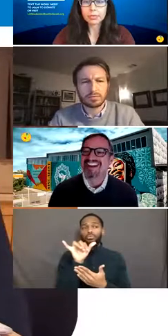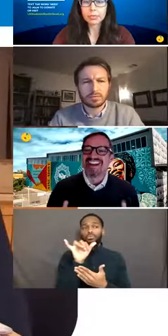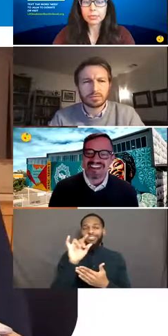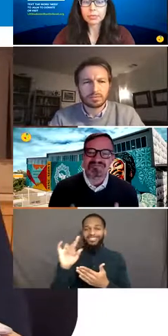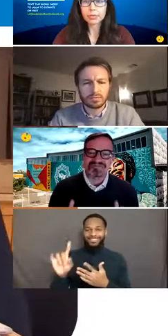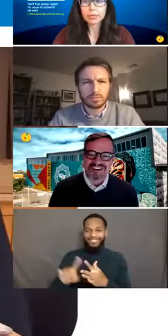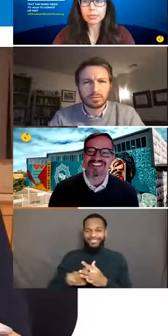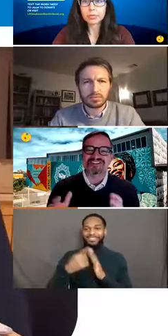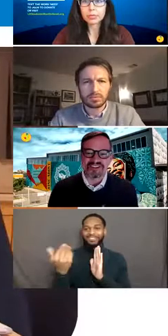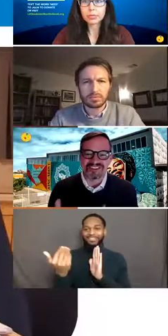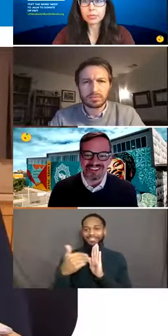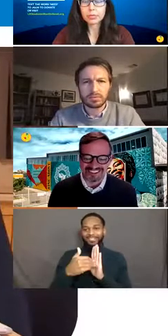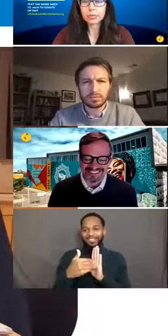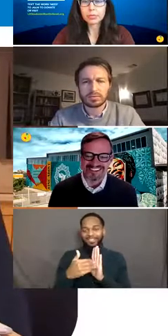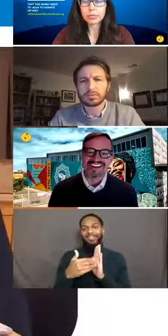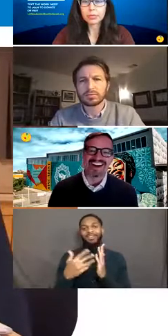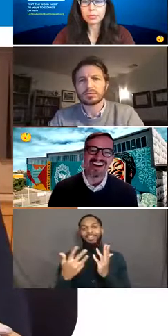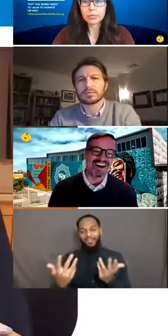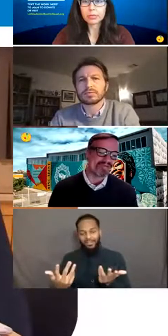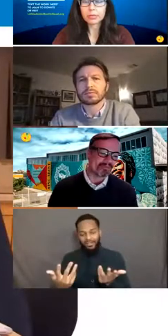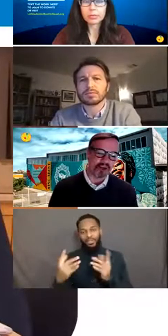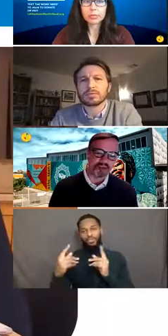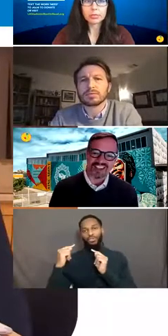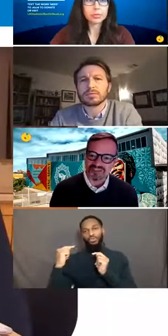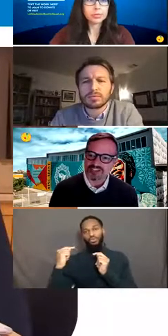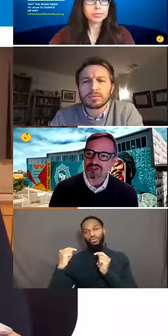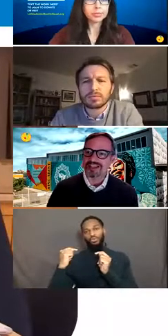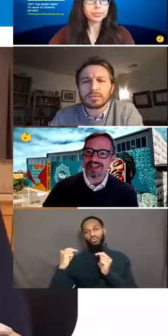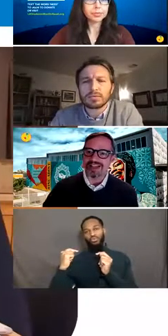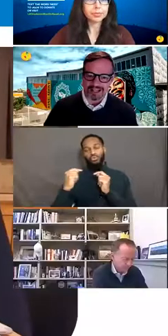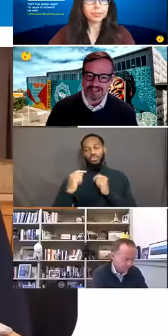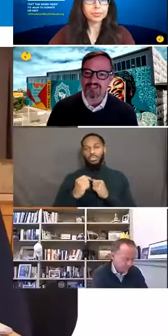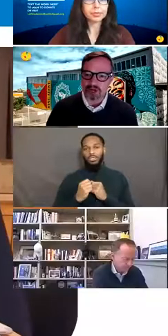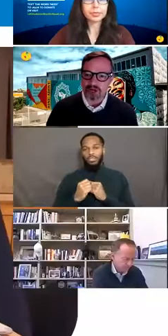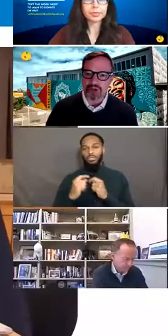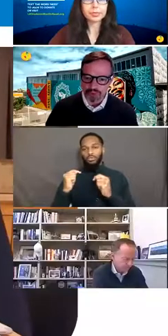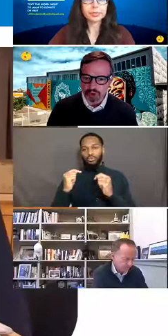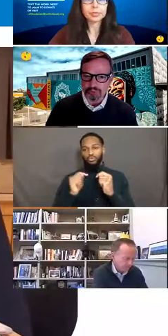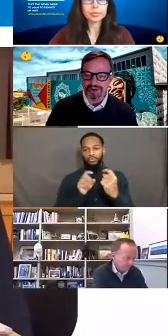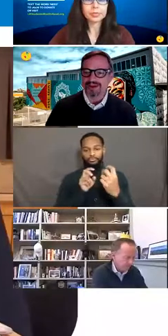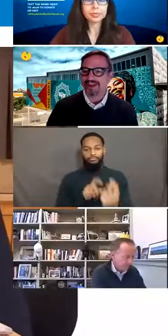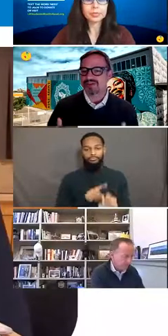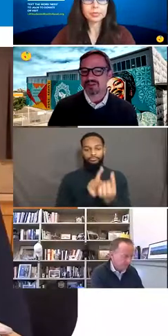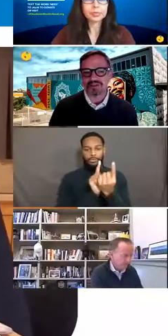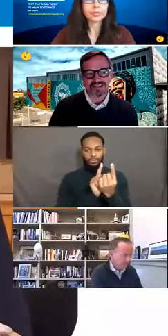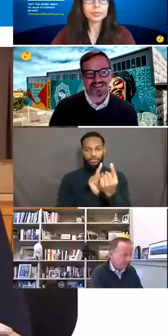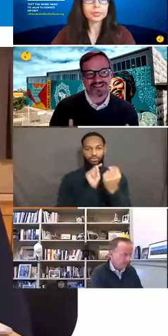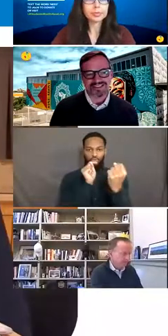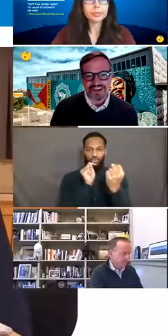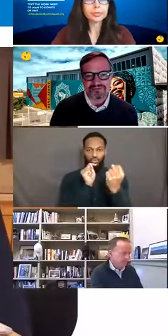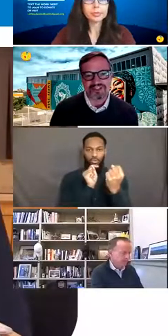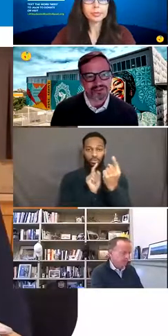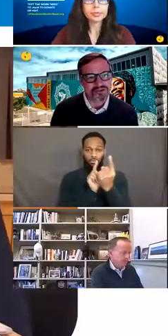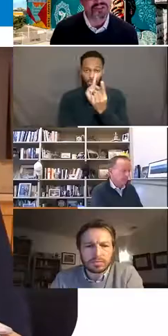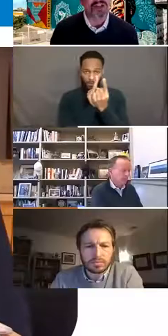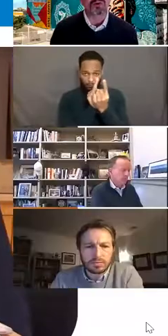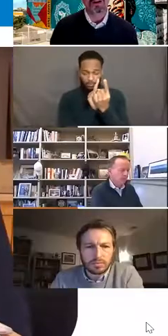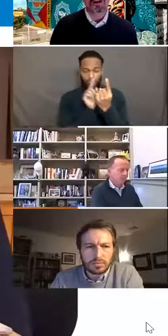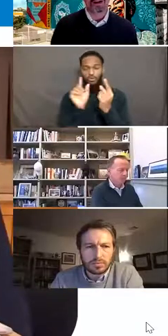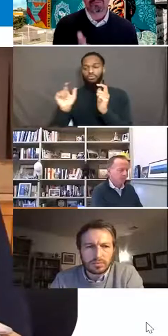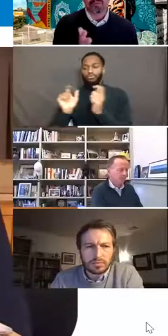resuming in-person tutoring, both individually and small group. As soon as it's safe to do